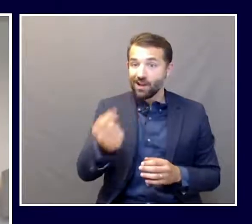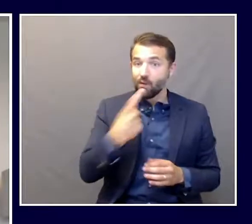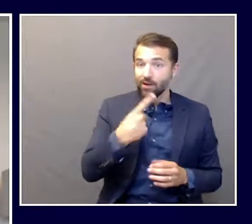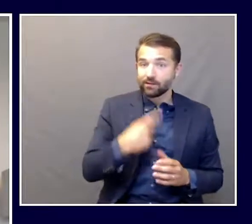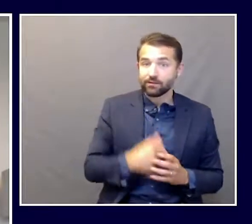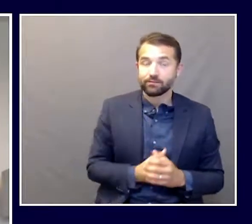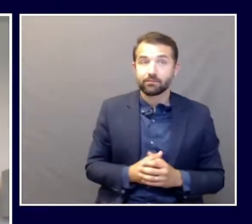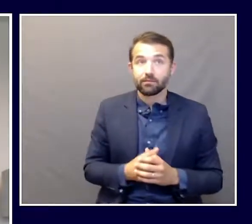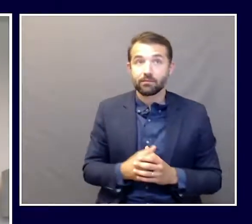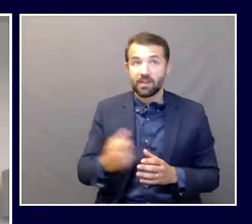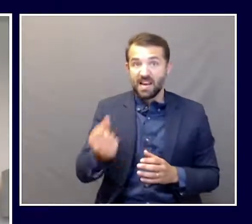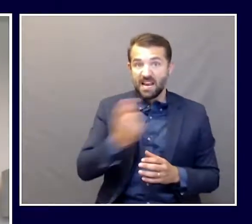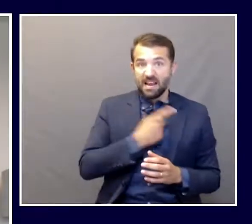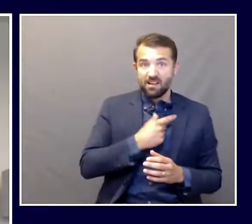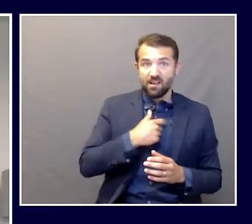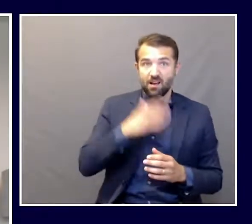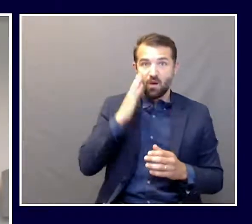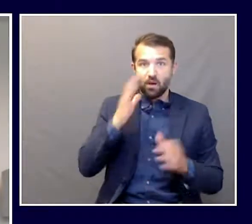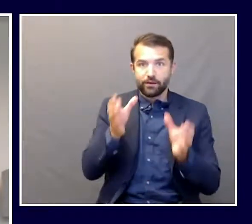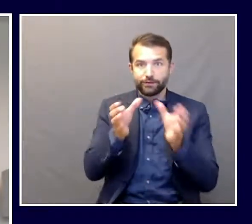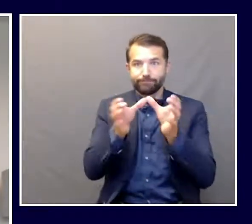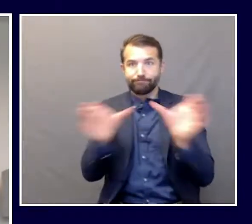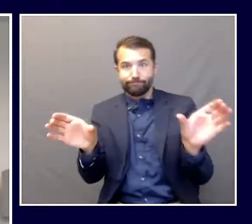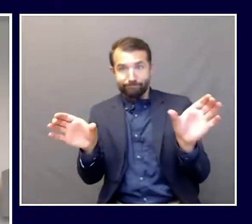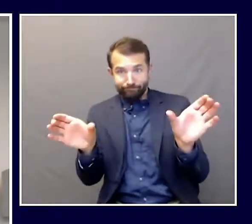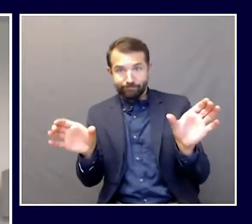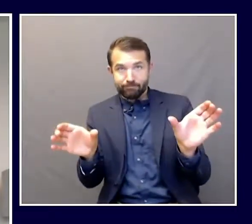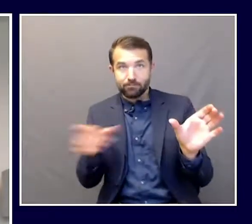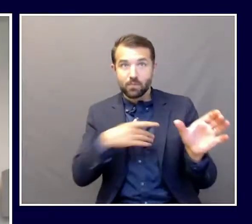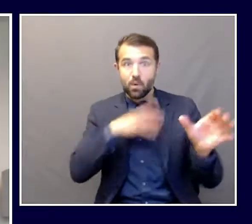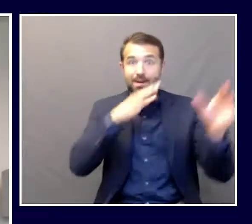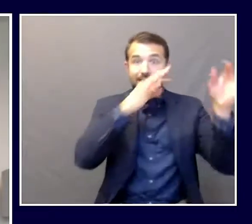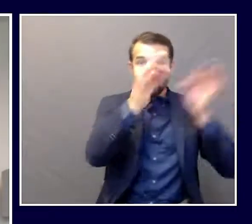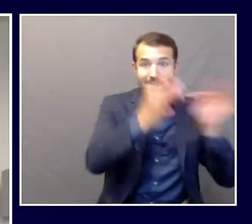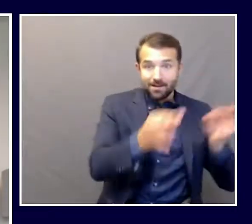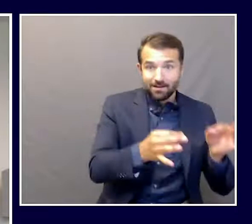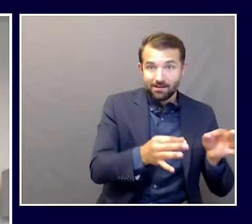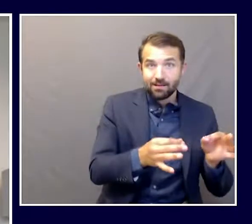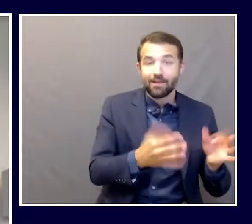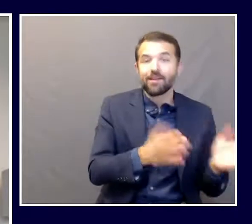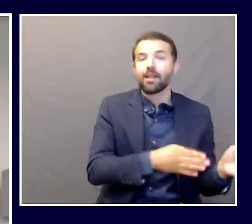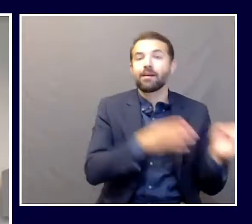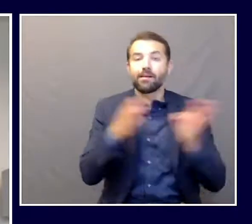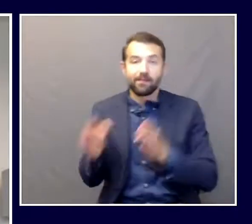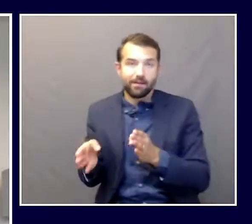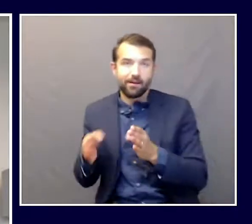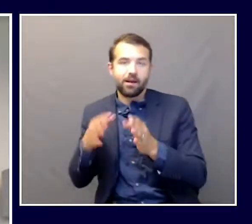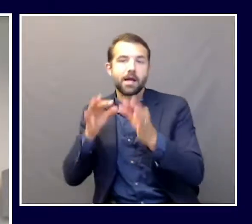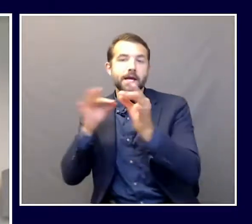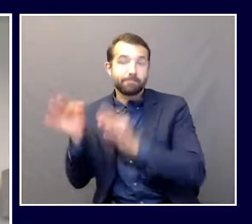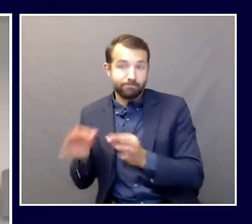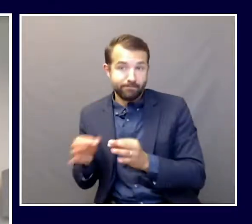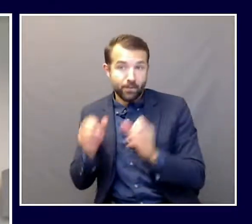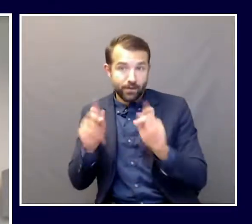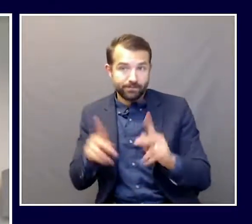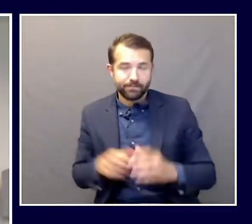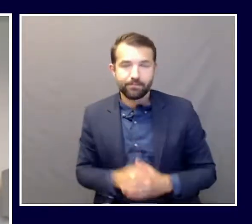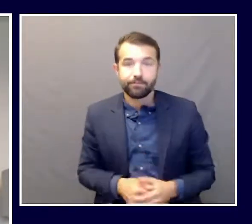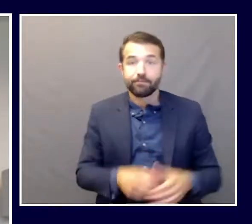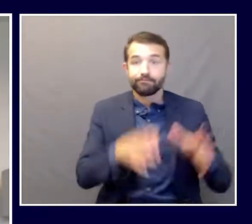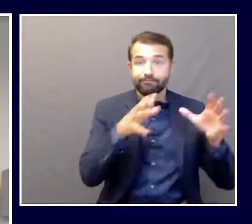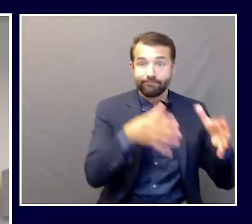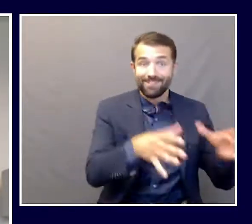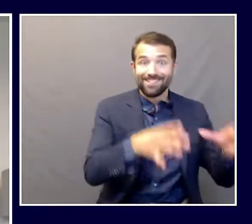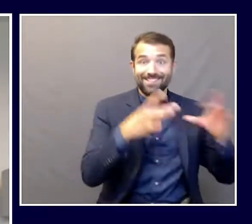components: contagiousness and then risk of serious illness. On the contagiousness front, the data from particularly